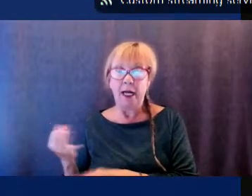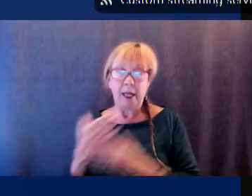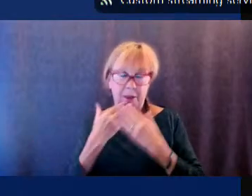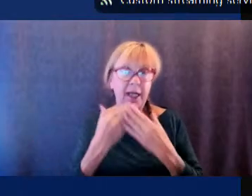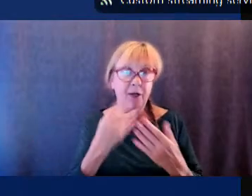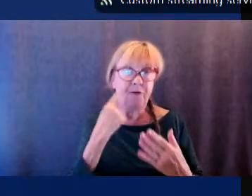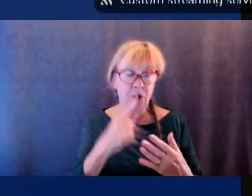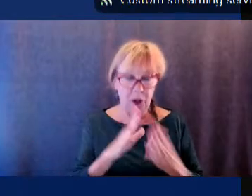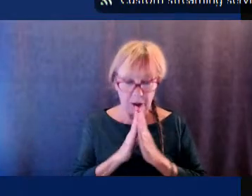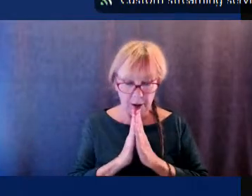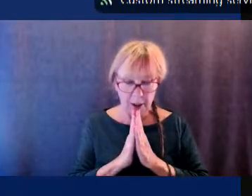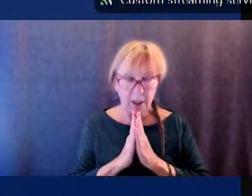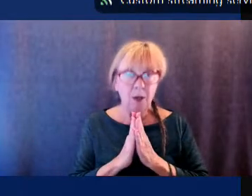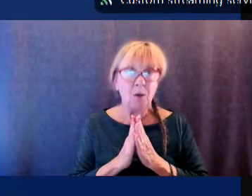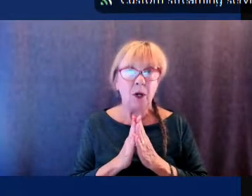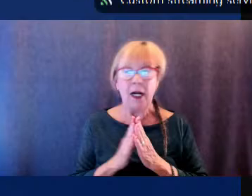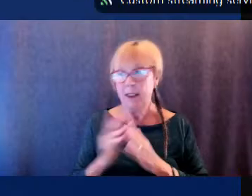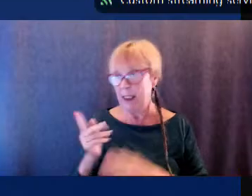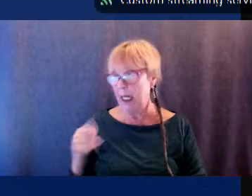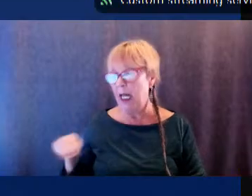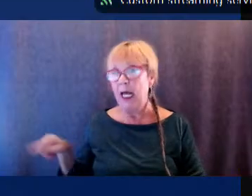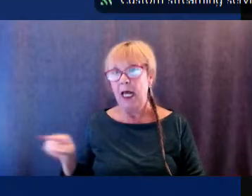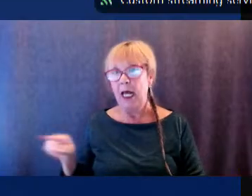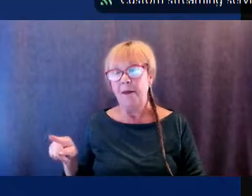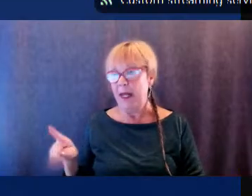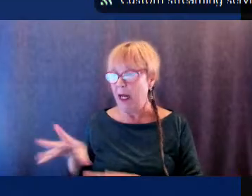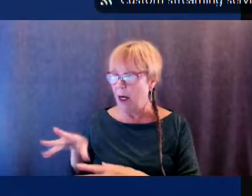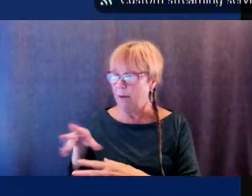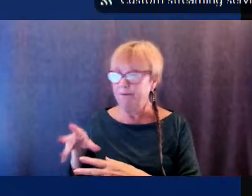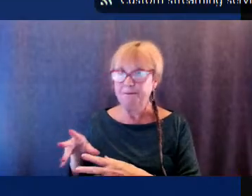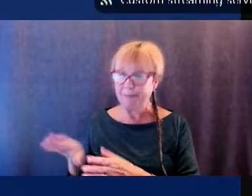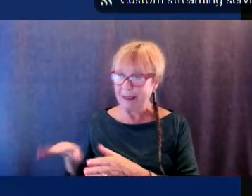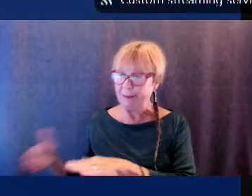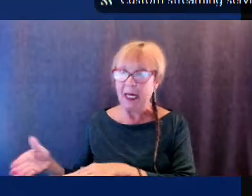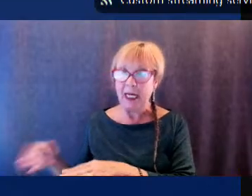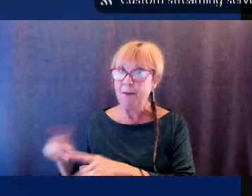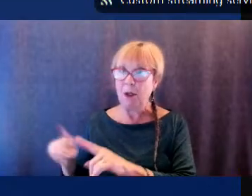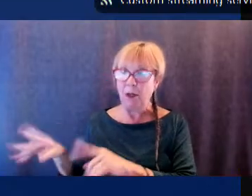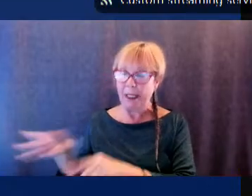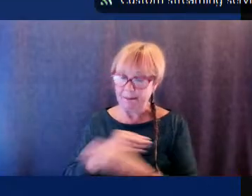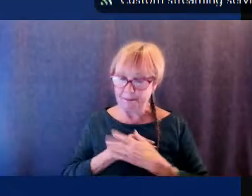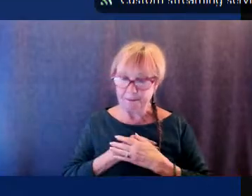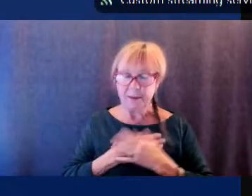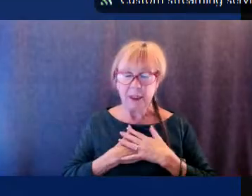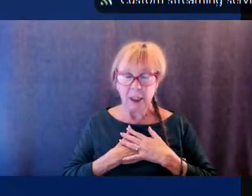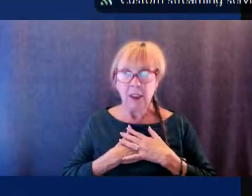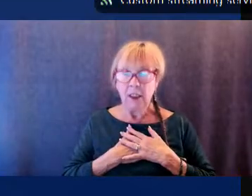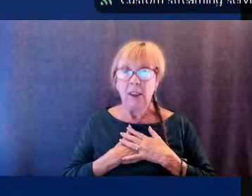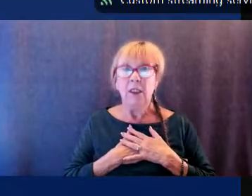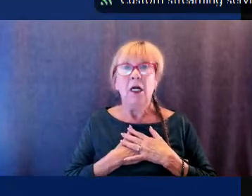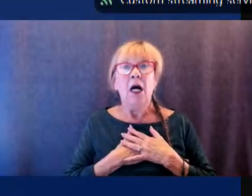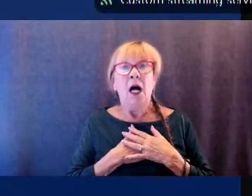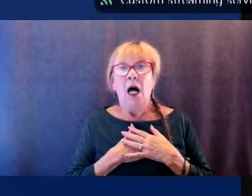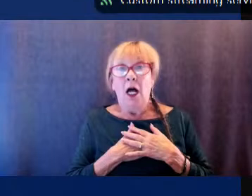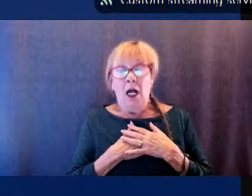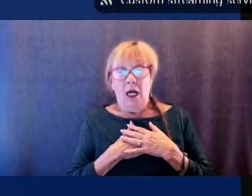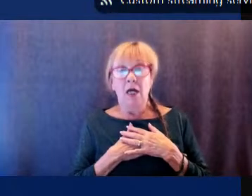those deputies are in our hearts right now, and we're thinking about them all the time. If you